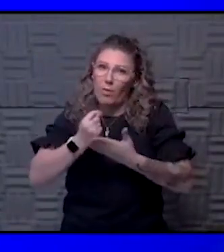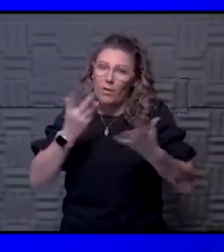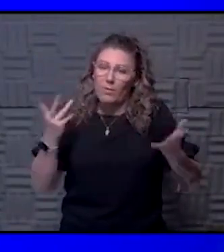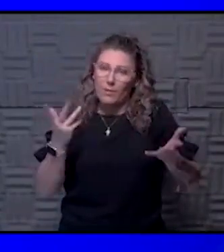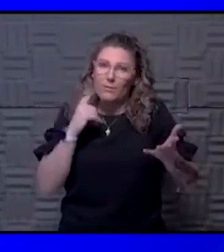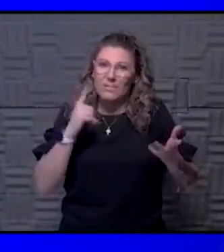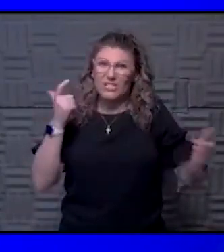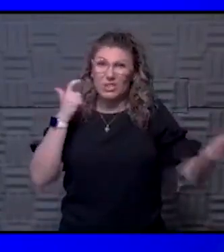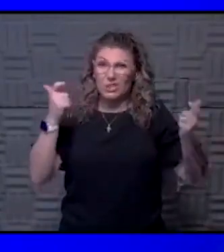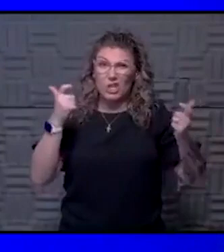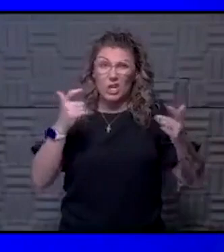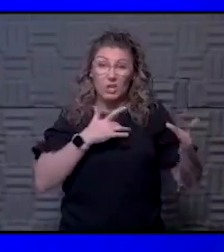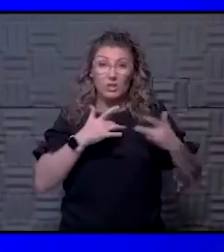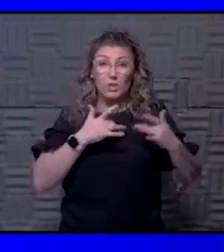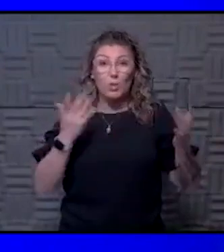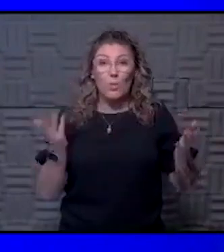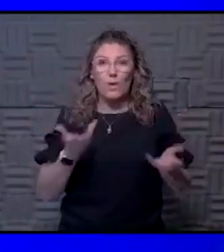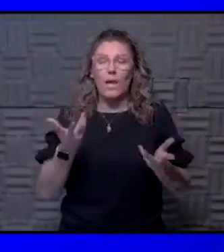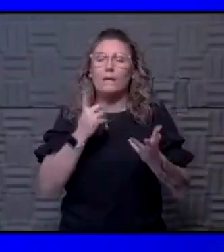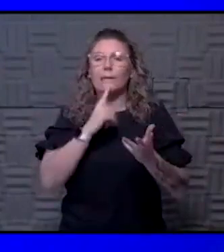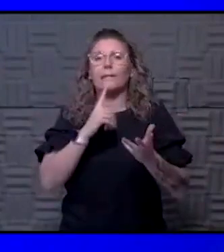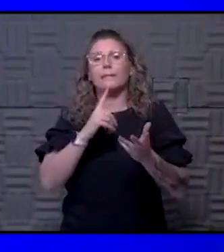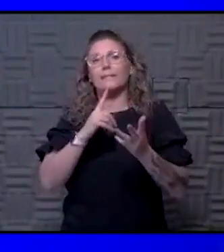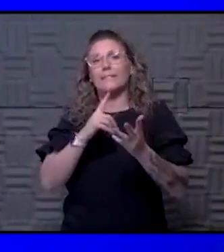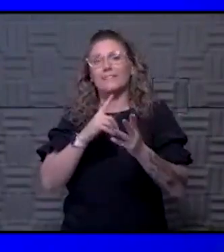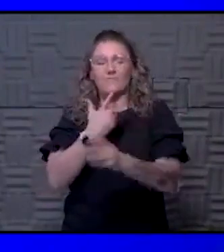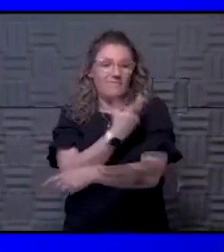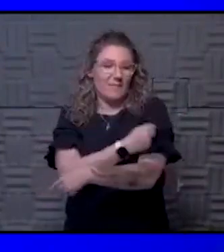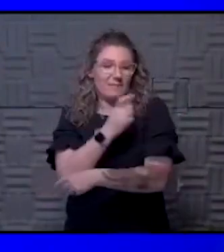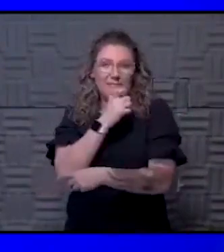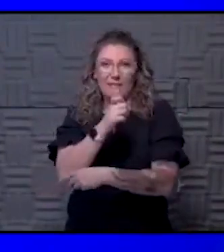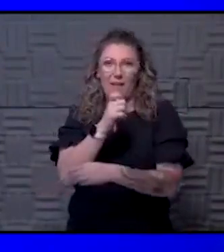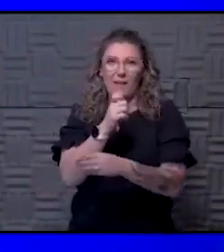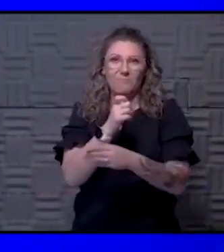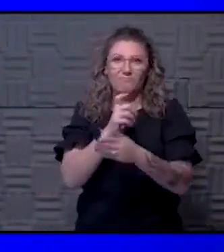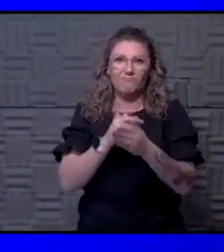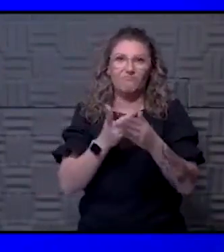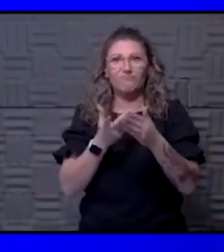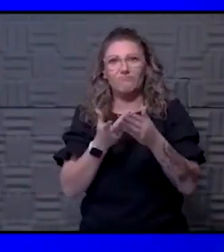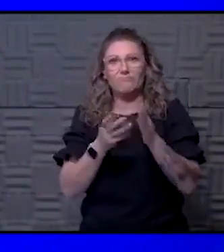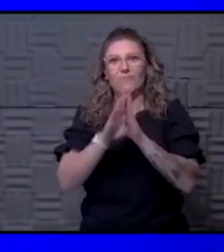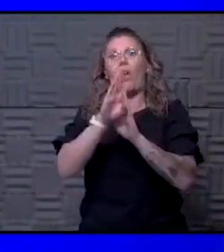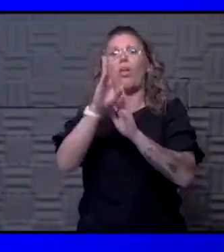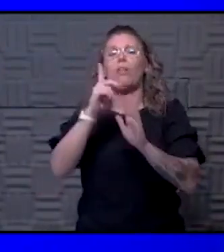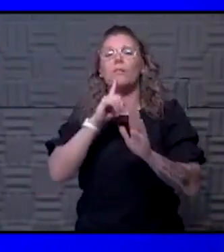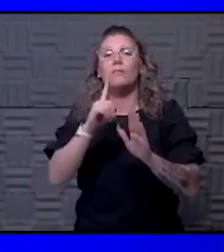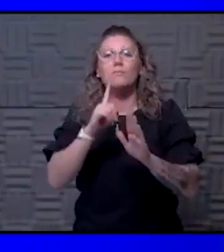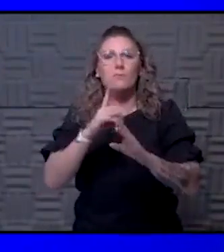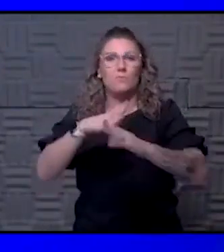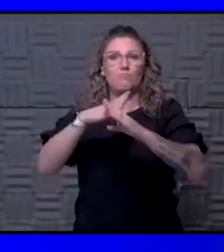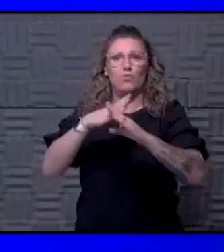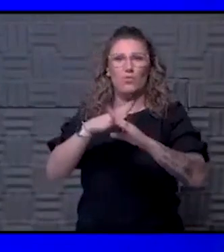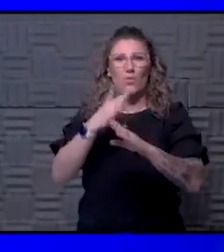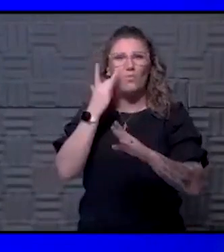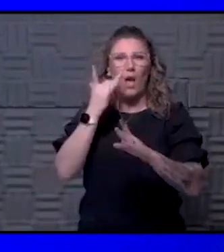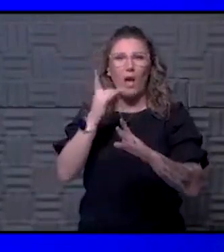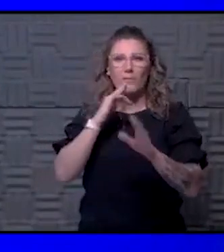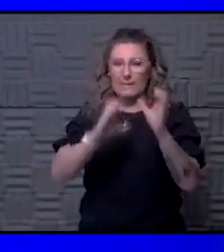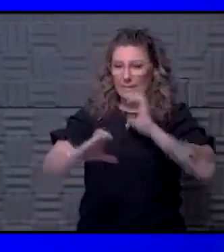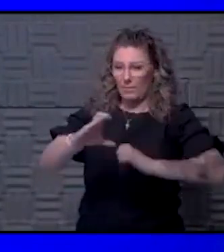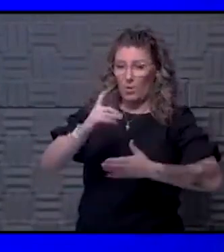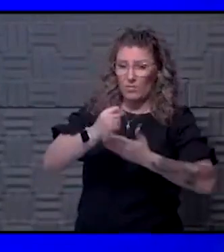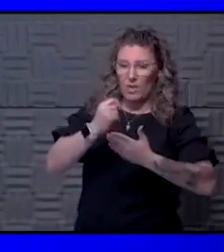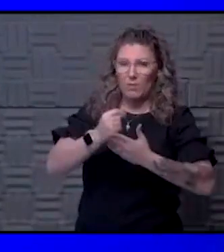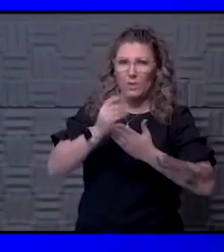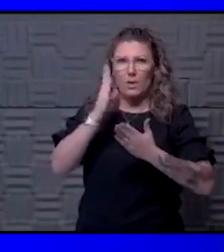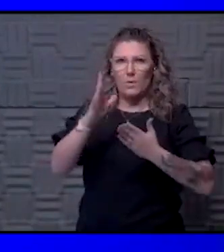concern there is that the vaccine would not create an immune response because you don't have those immune cells because they're knocked out by the chemotherapy. But as far as